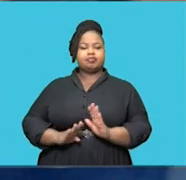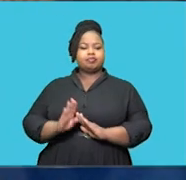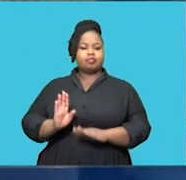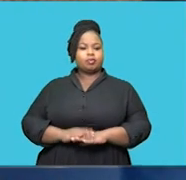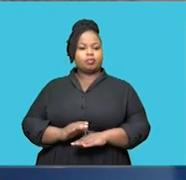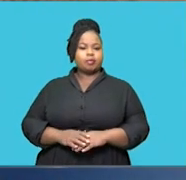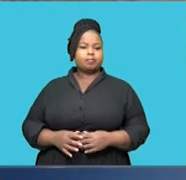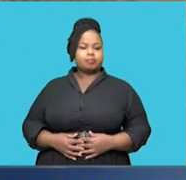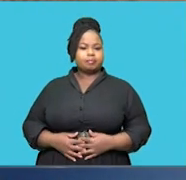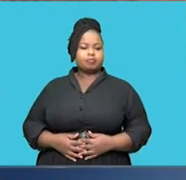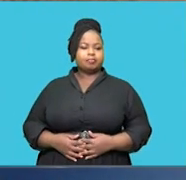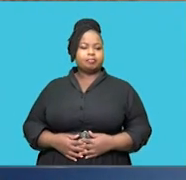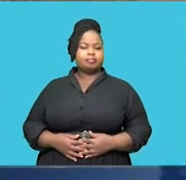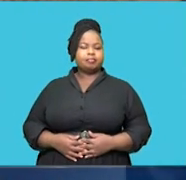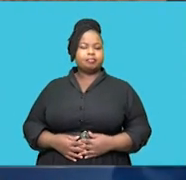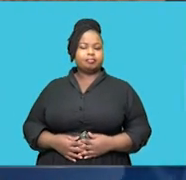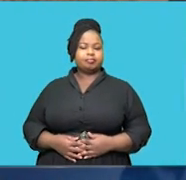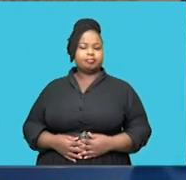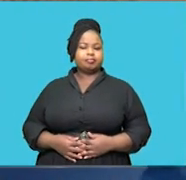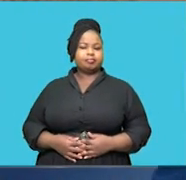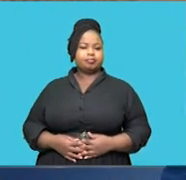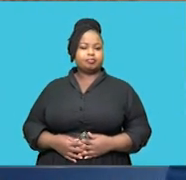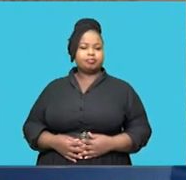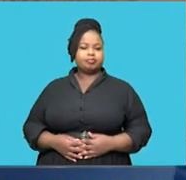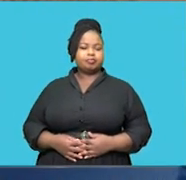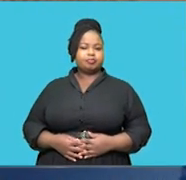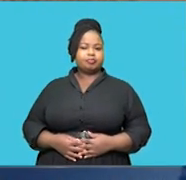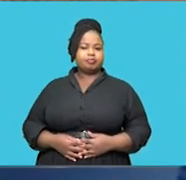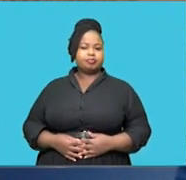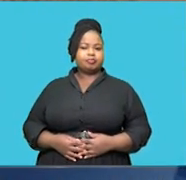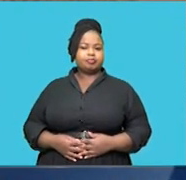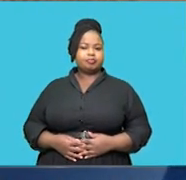and improved. For Soweto TV News, I am Zweli Banzi Mazibuko.